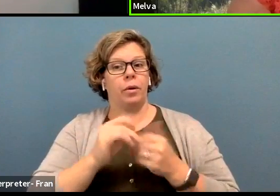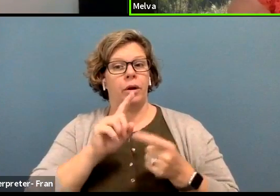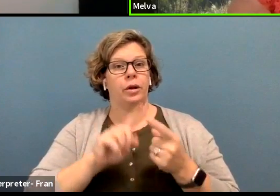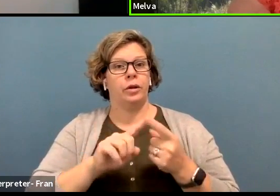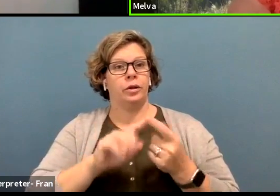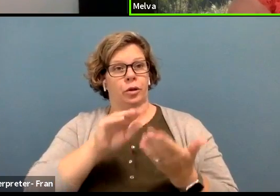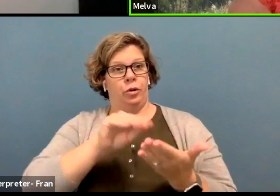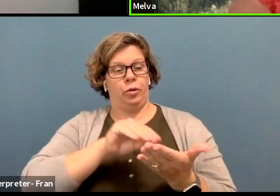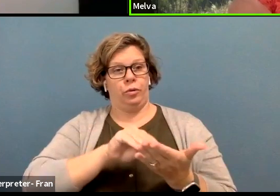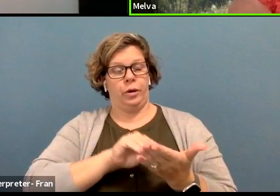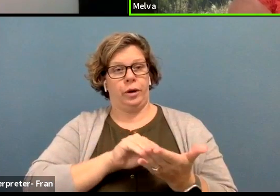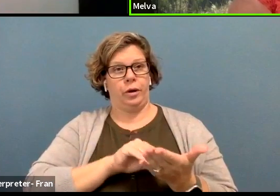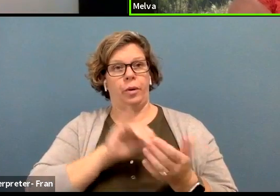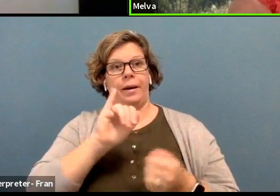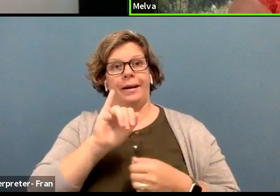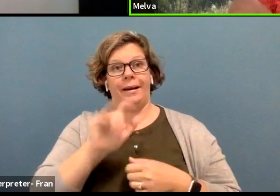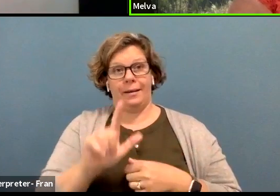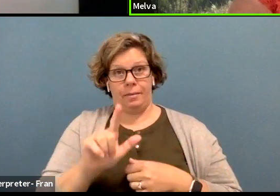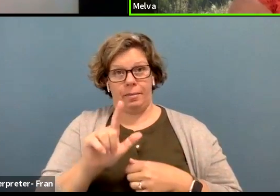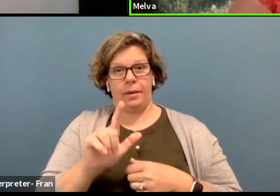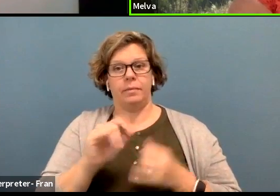record independent living